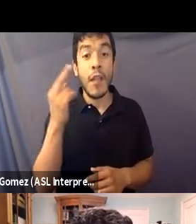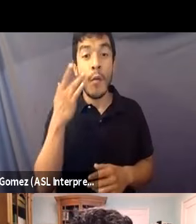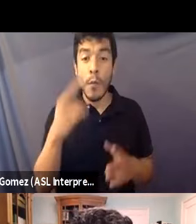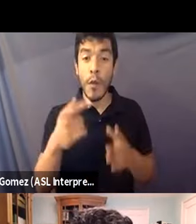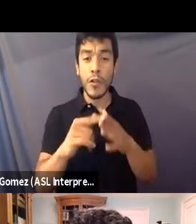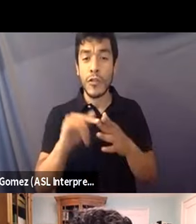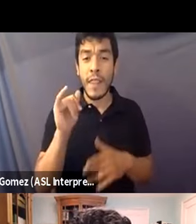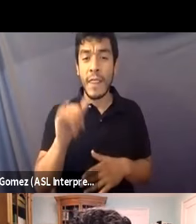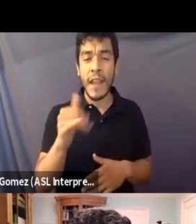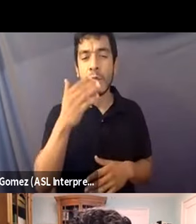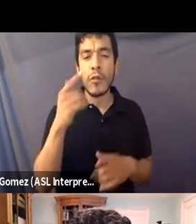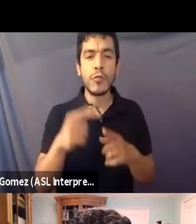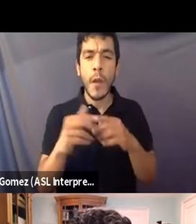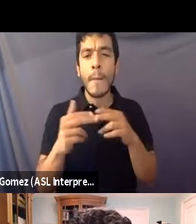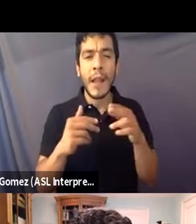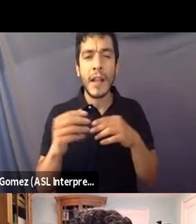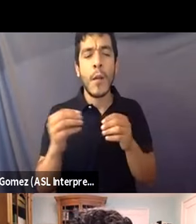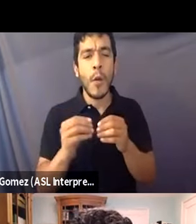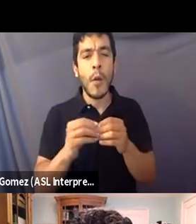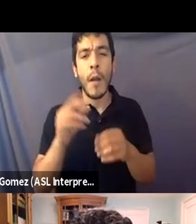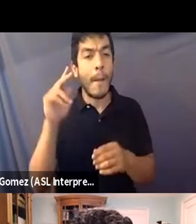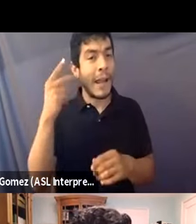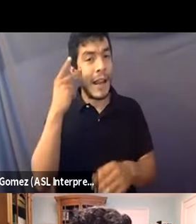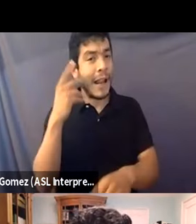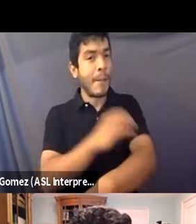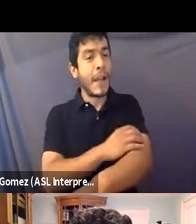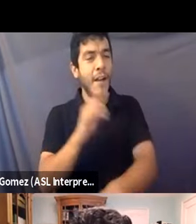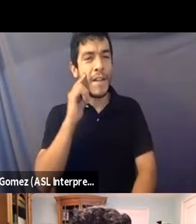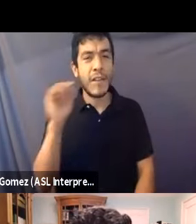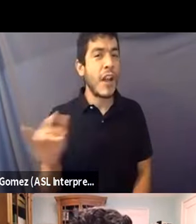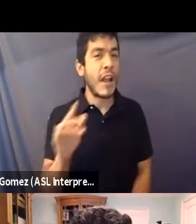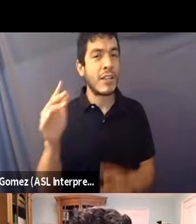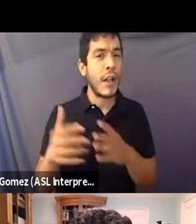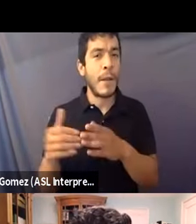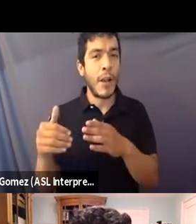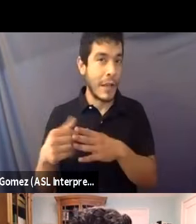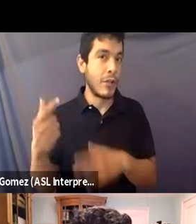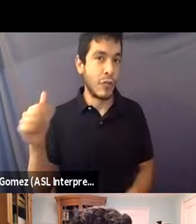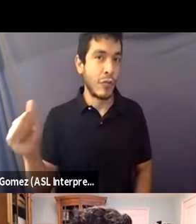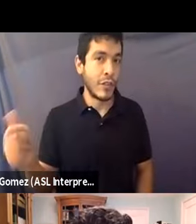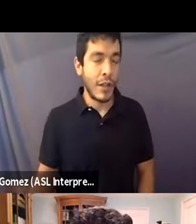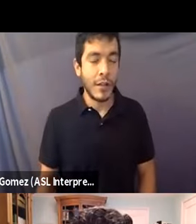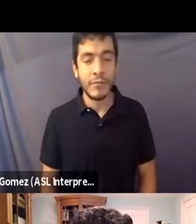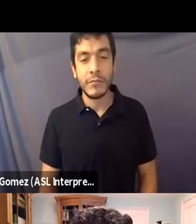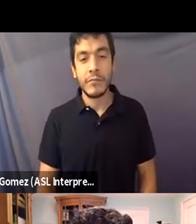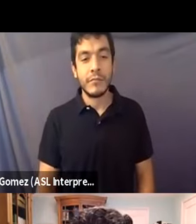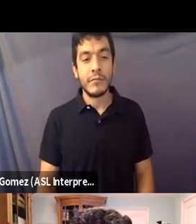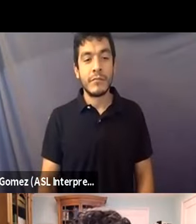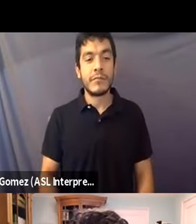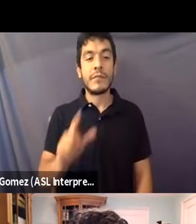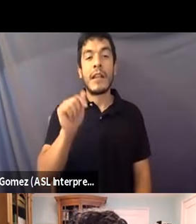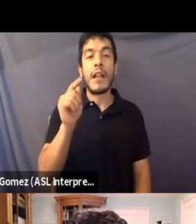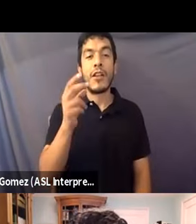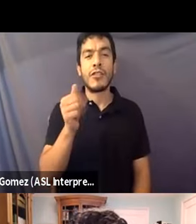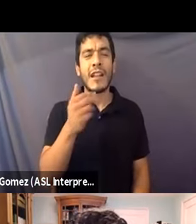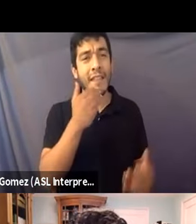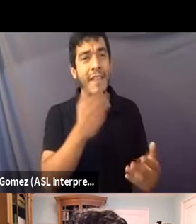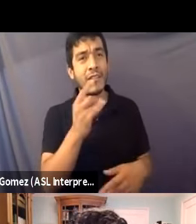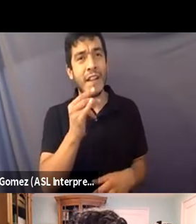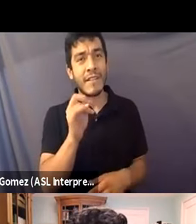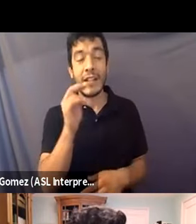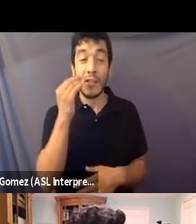was to build more political power for Asian Americans in the South. Thank you, Stephanie, you know, racism isn't new to